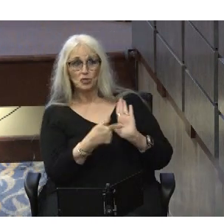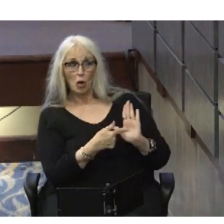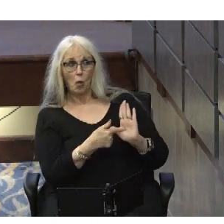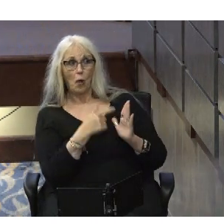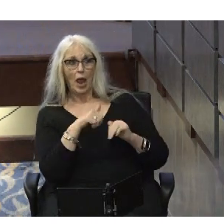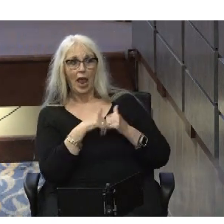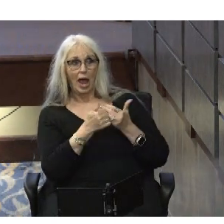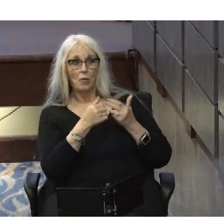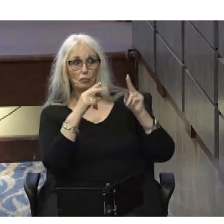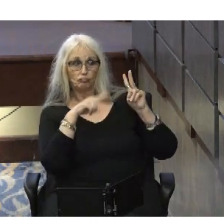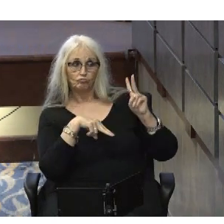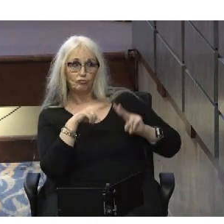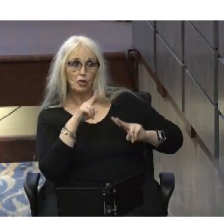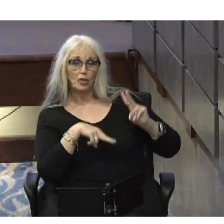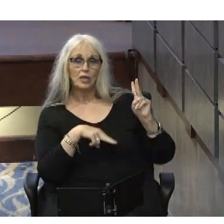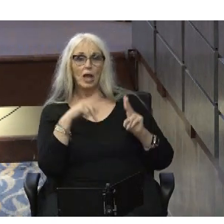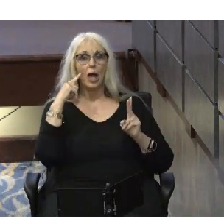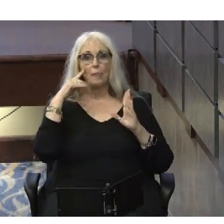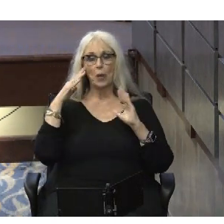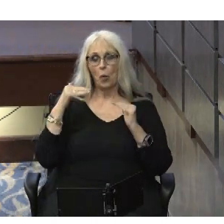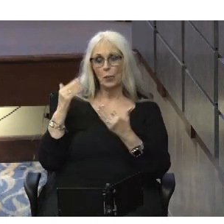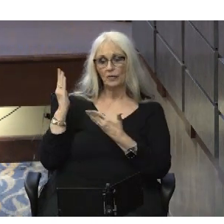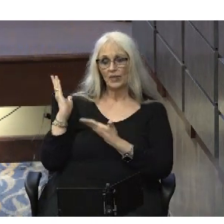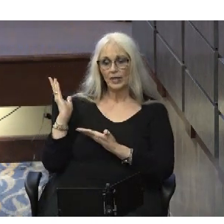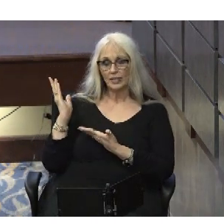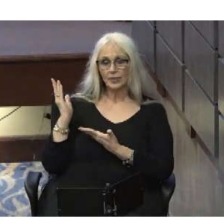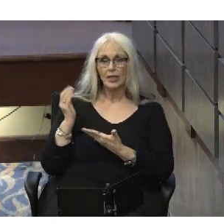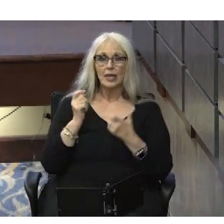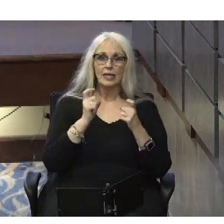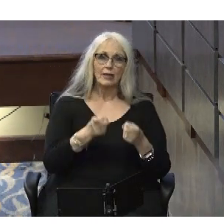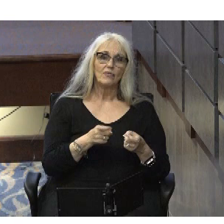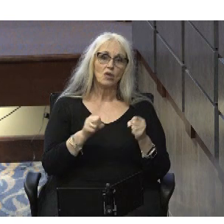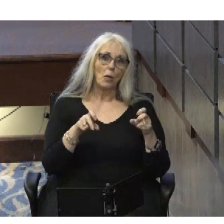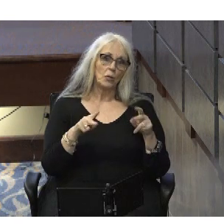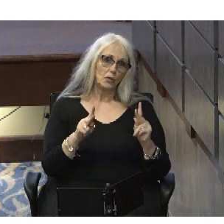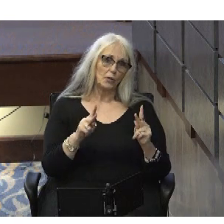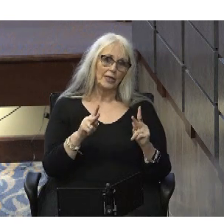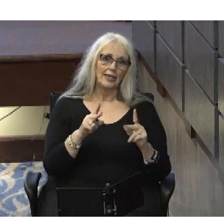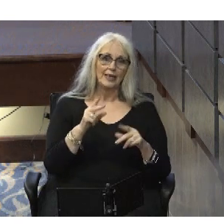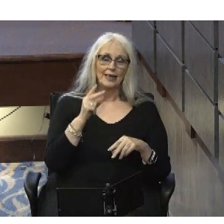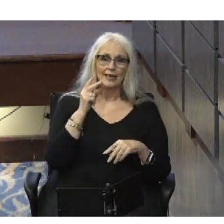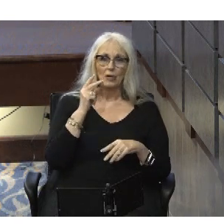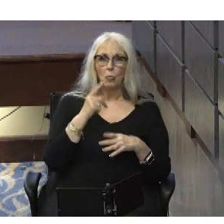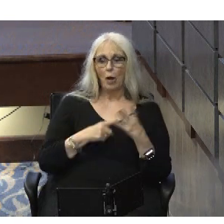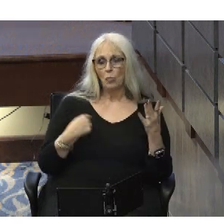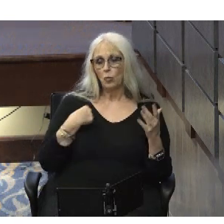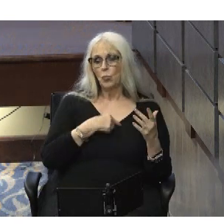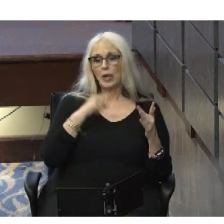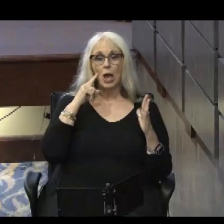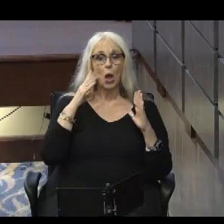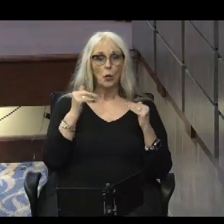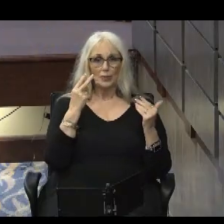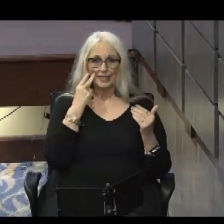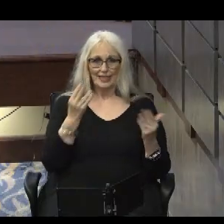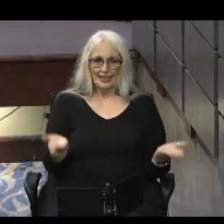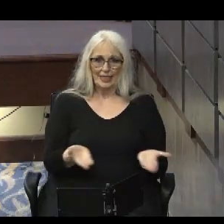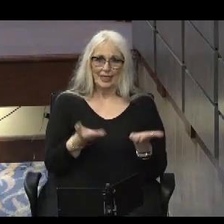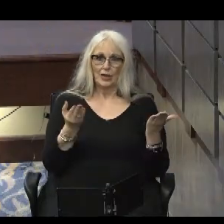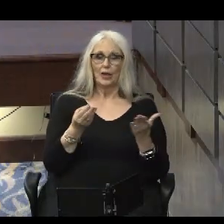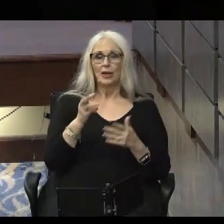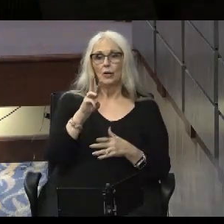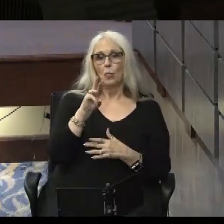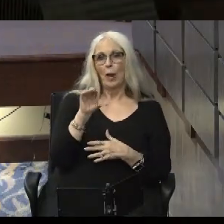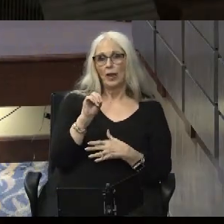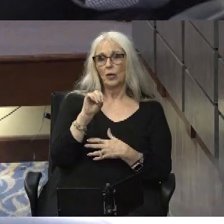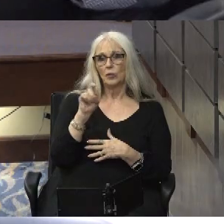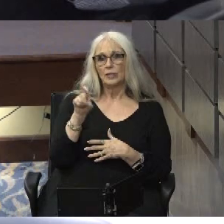like. I hope this visual gives you a glimpse into what we hope to see right here in our own backyard in Waco, Texas.